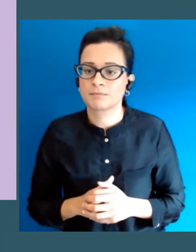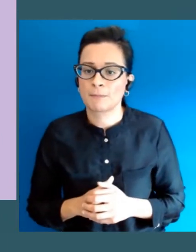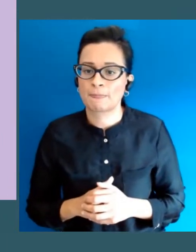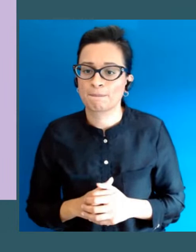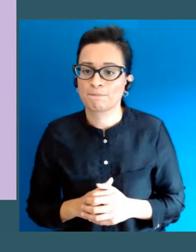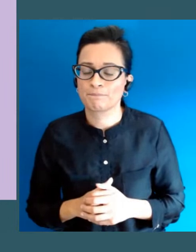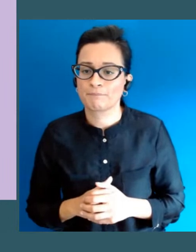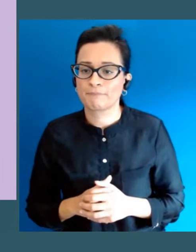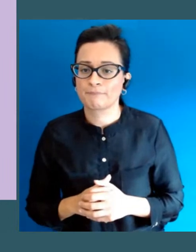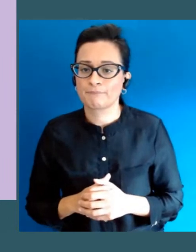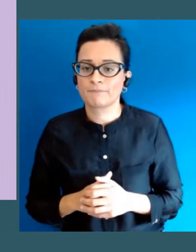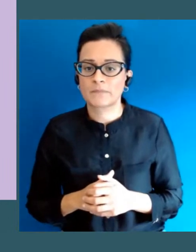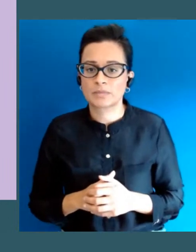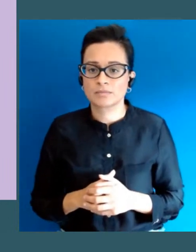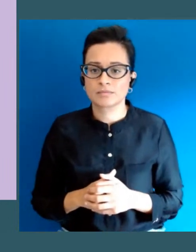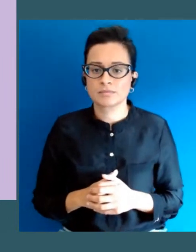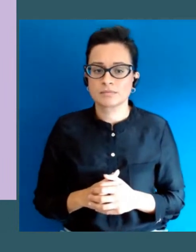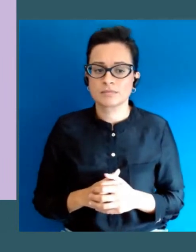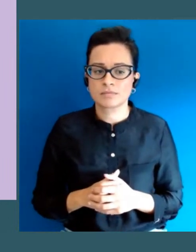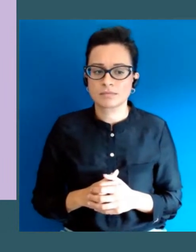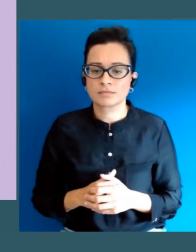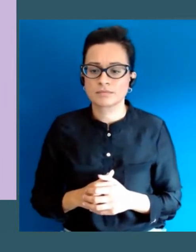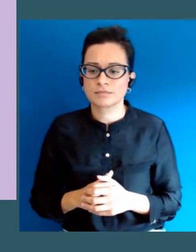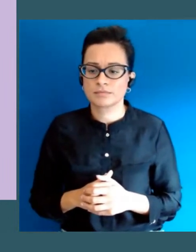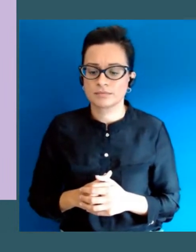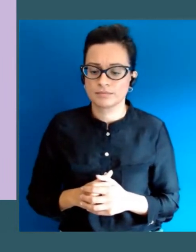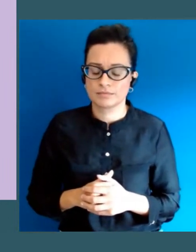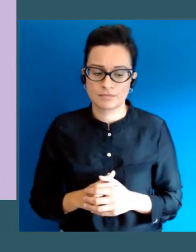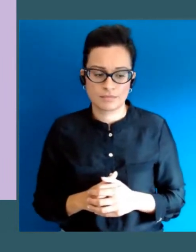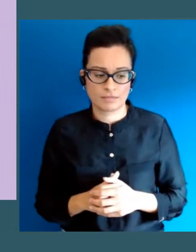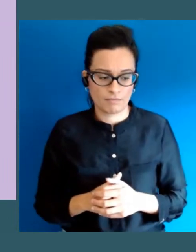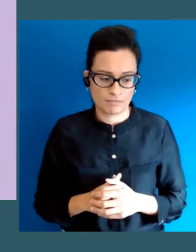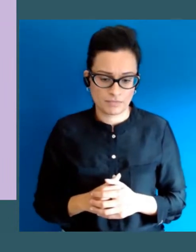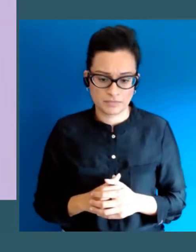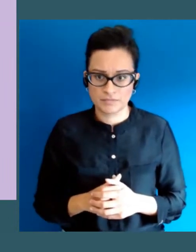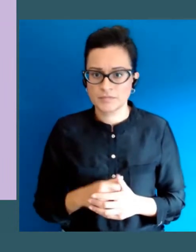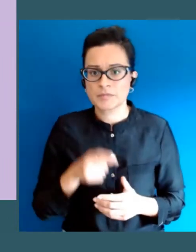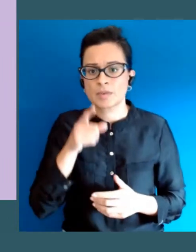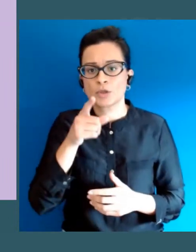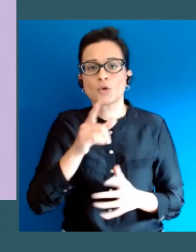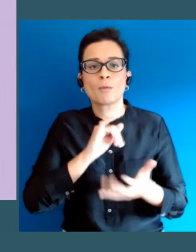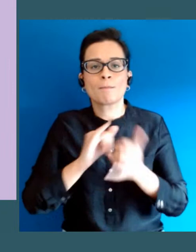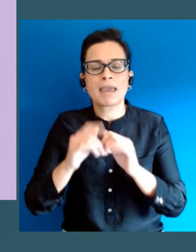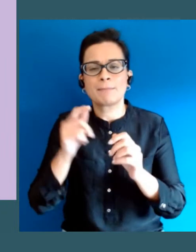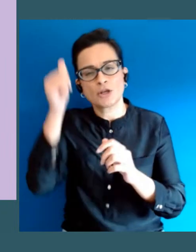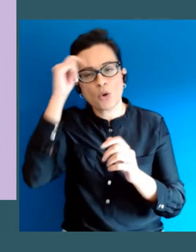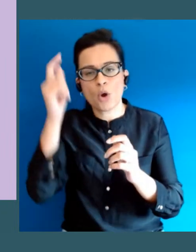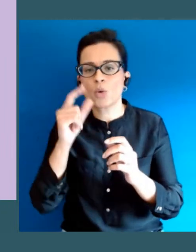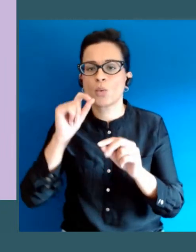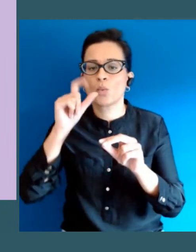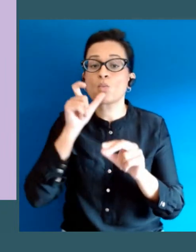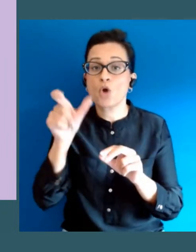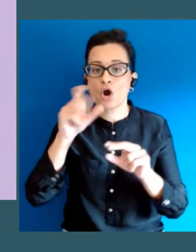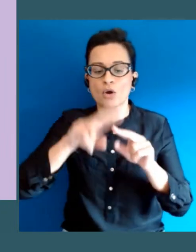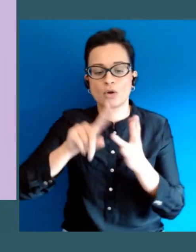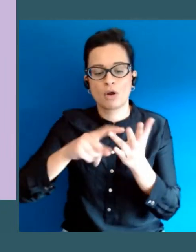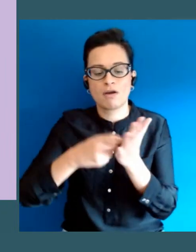So I just wanted to kind of, you may be aware of the term formulation, especially if you've done any kind